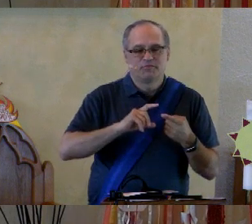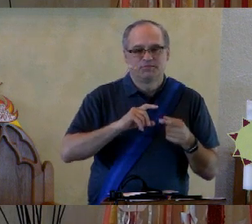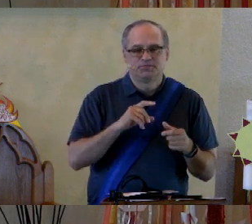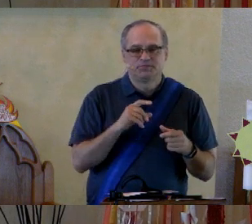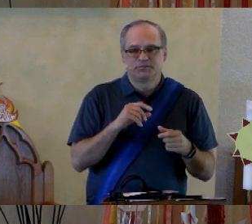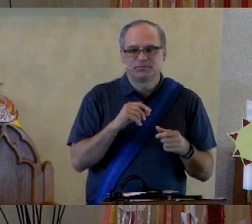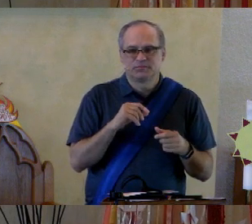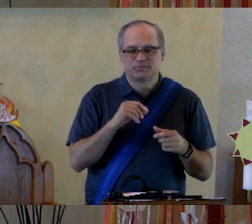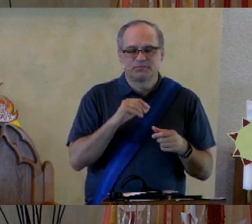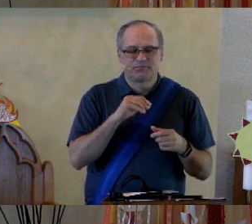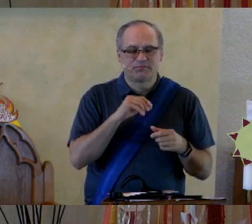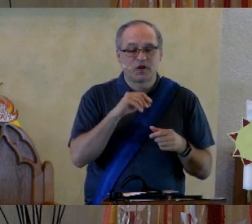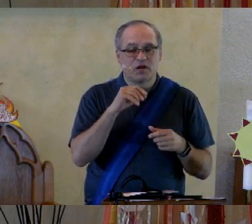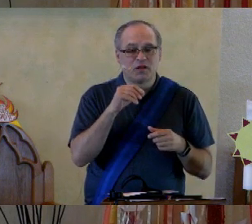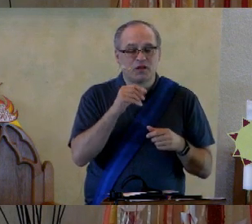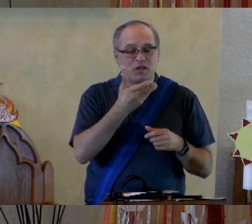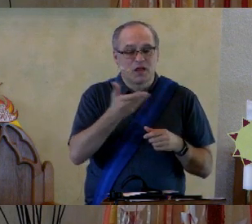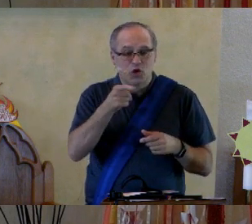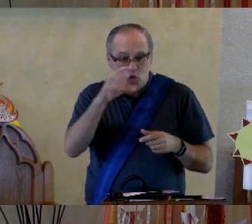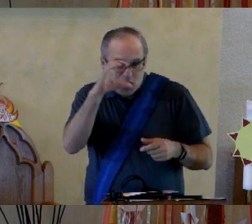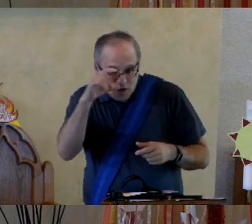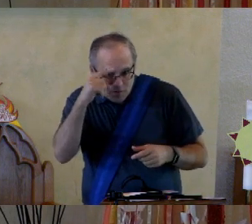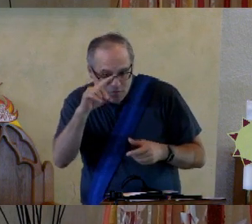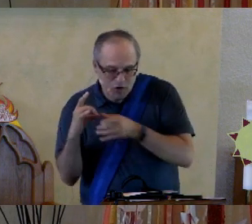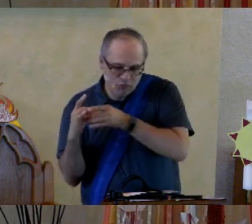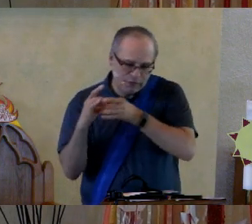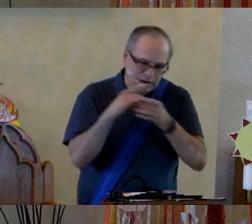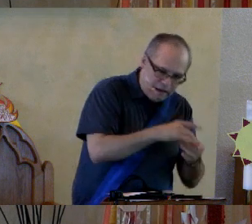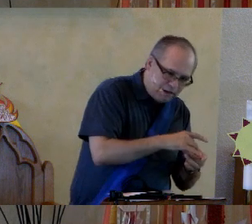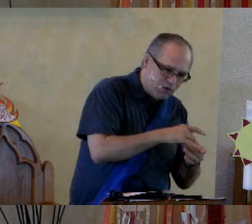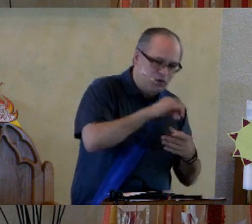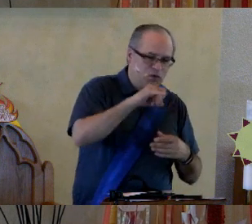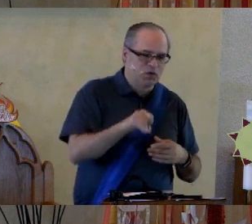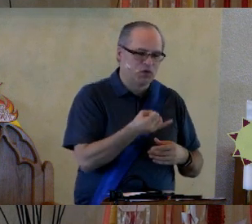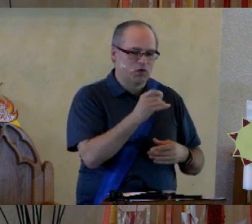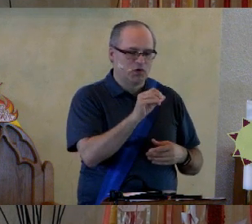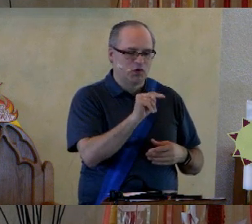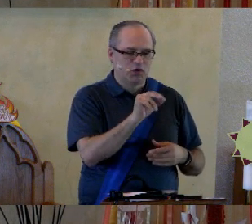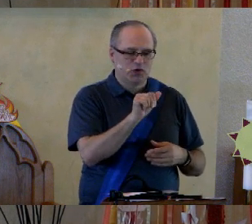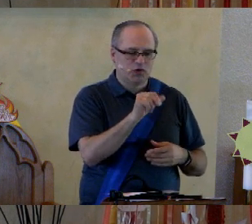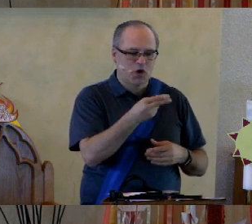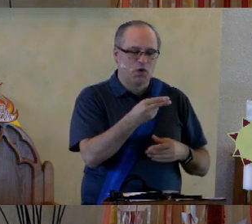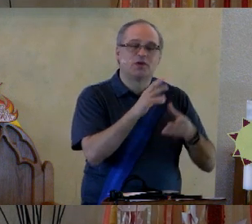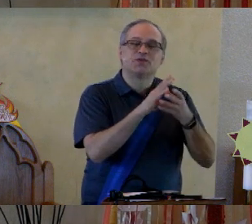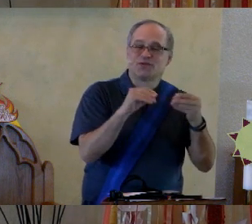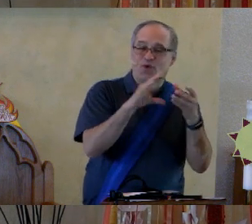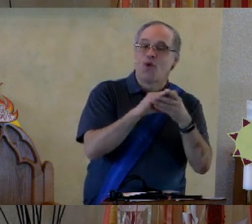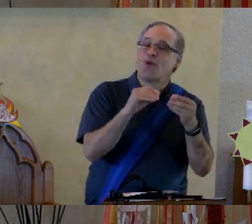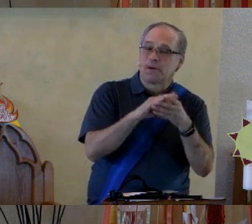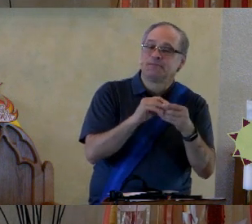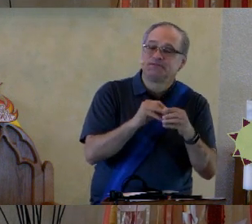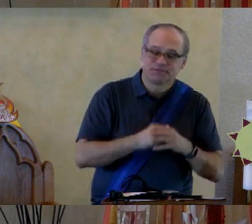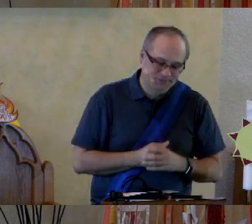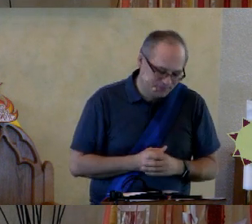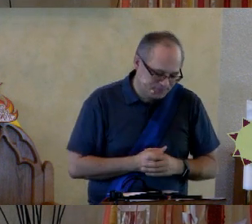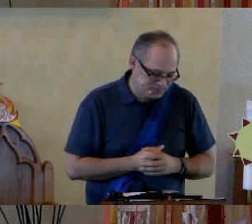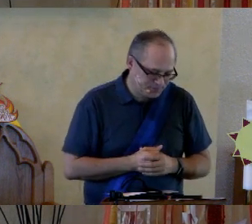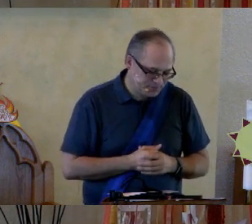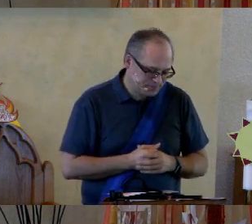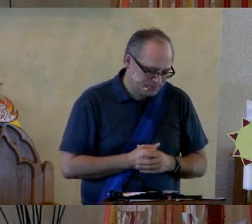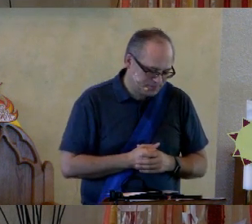do with the story of Jonah. They all have to do with the story of Jonah. So I hope that you